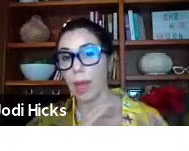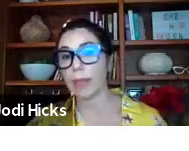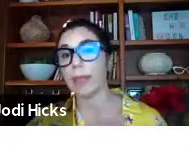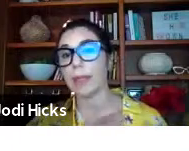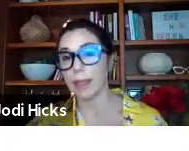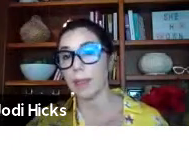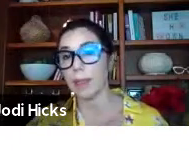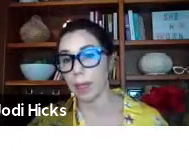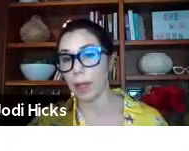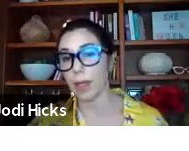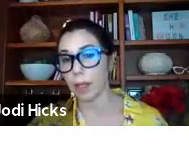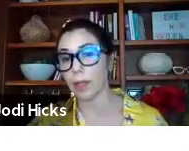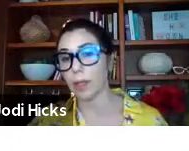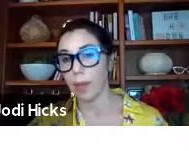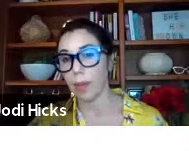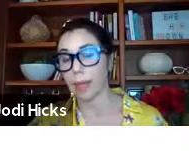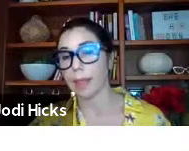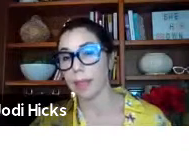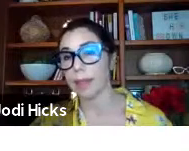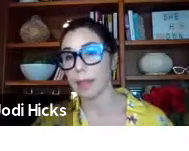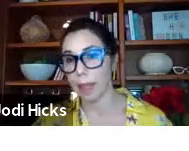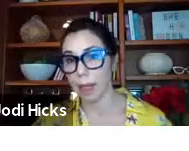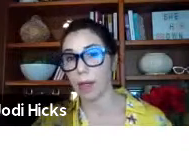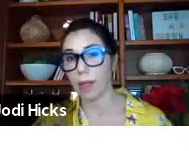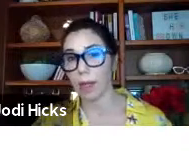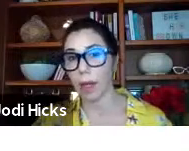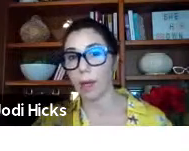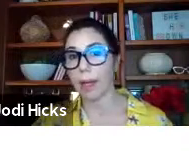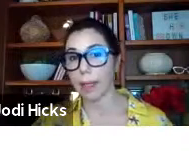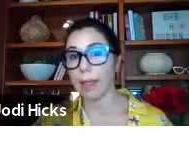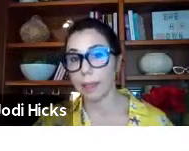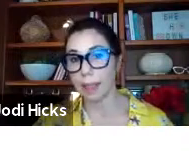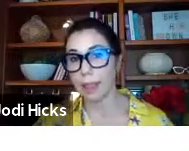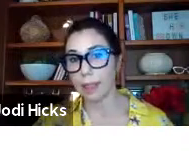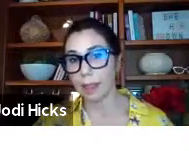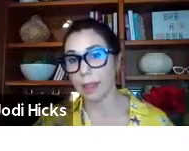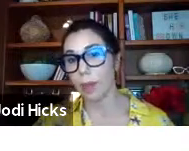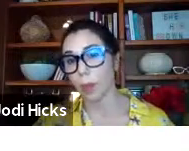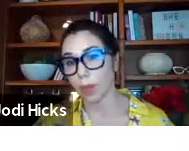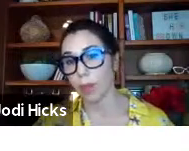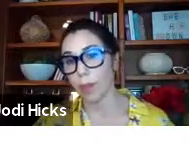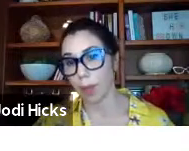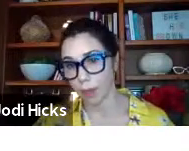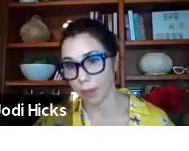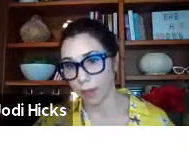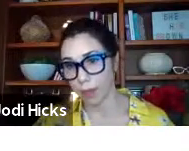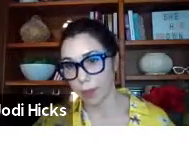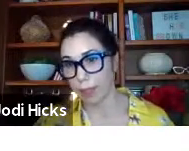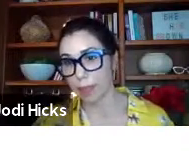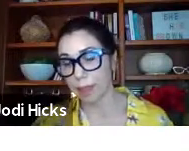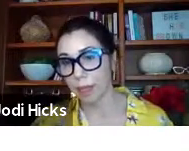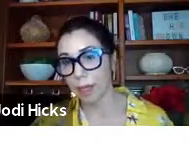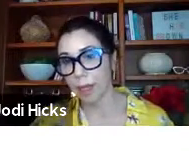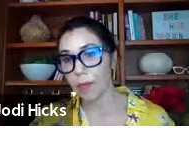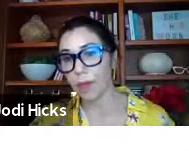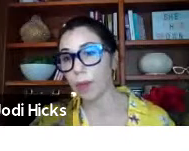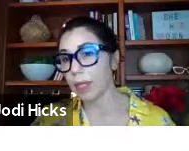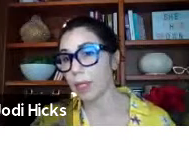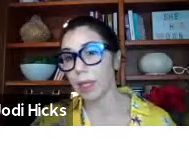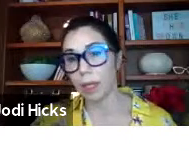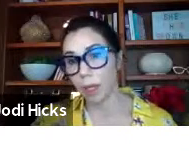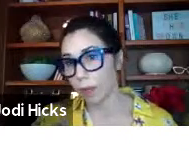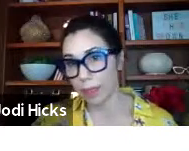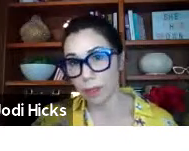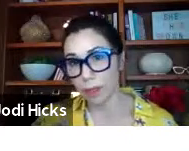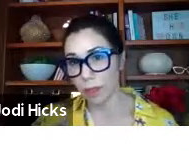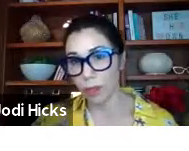know, recognizing barriers to access to care that already exists is an important part of this, because folks